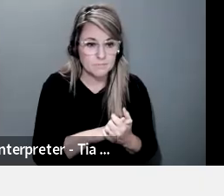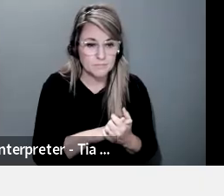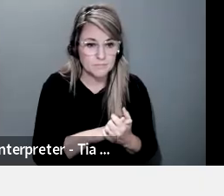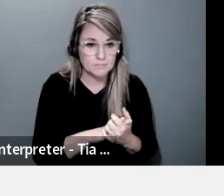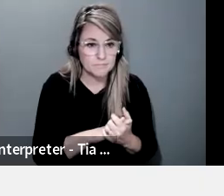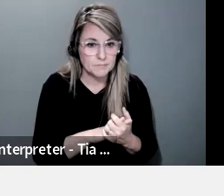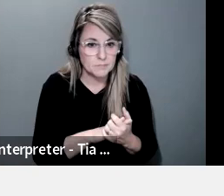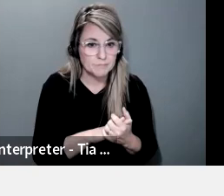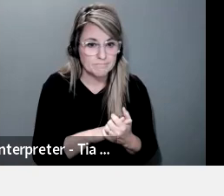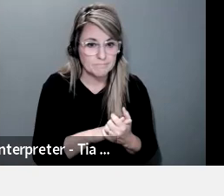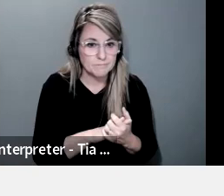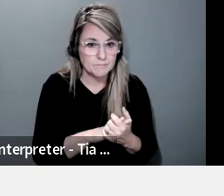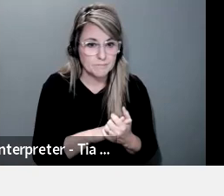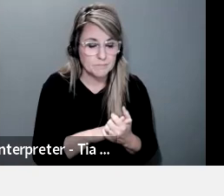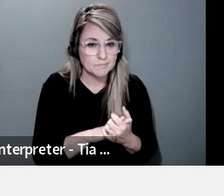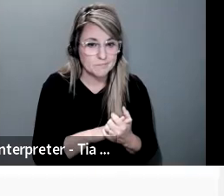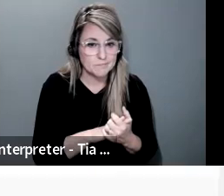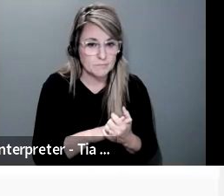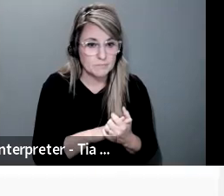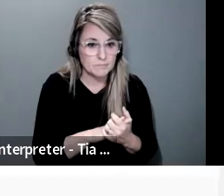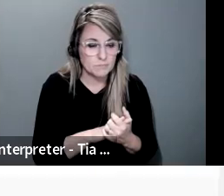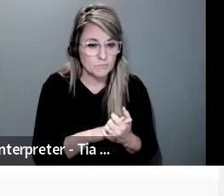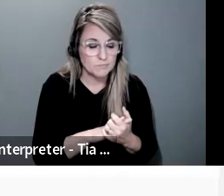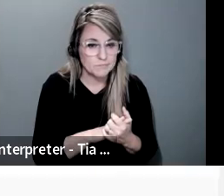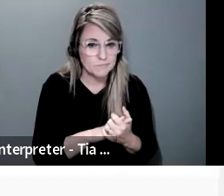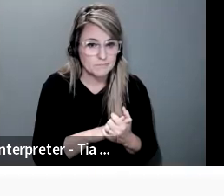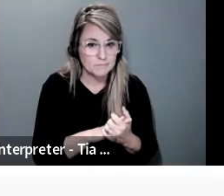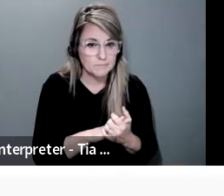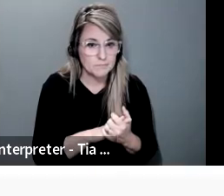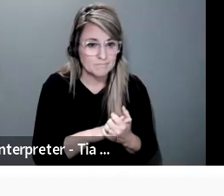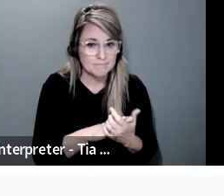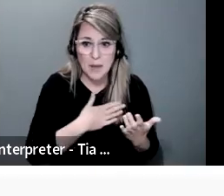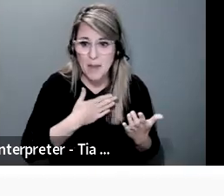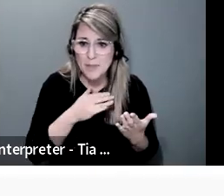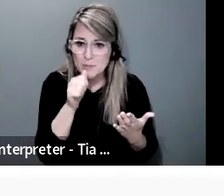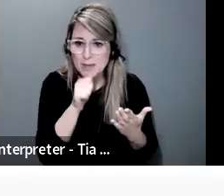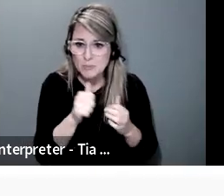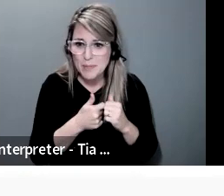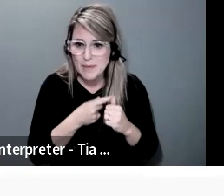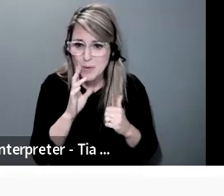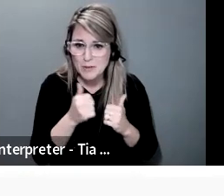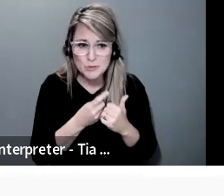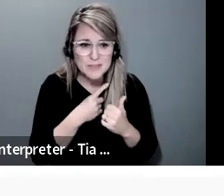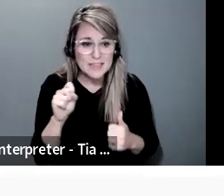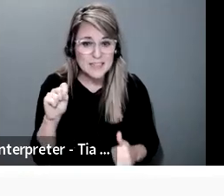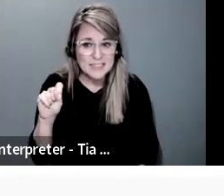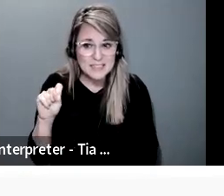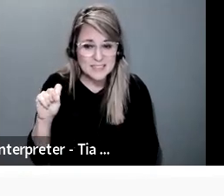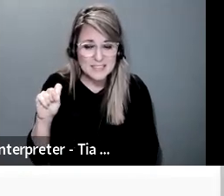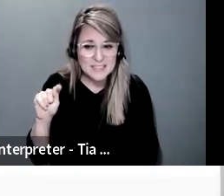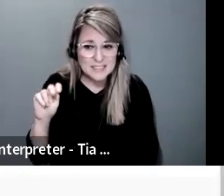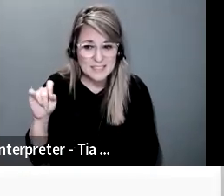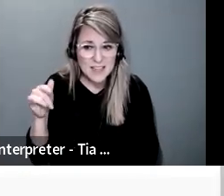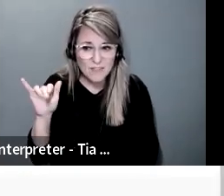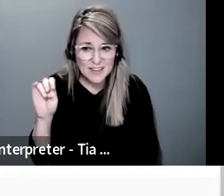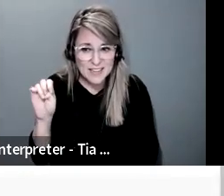Okay, I don't know why it's doing that. I try to get to that slide. Goodness. I'm glad you guys are being patient with me. Stephanie, do you want to tell them a little bit about what